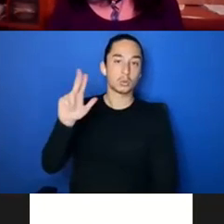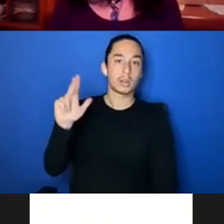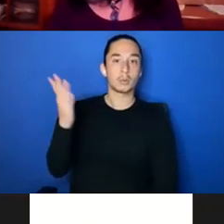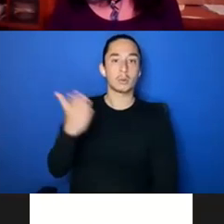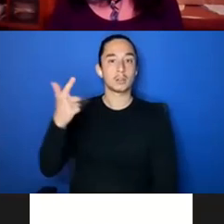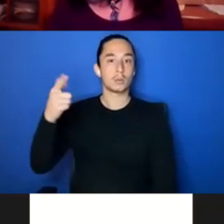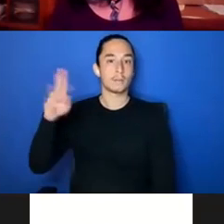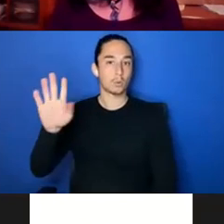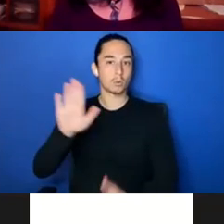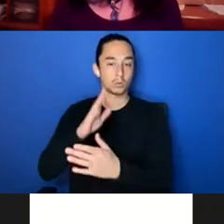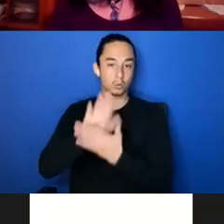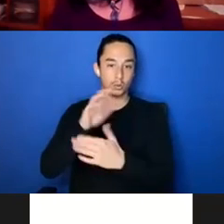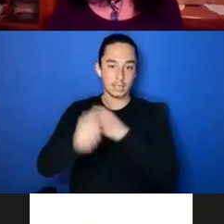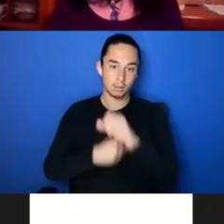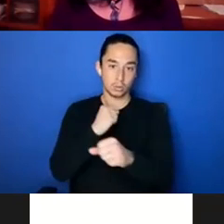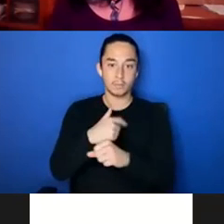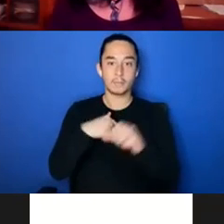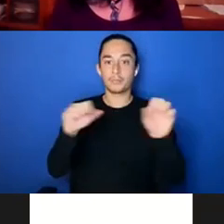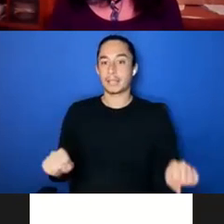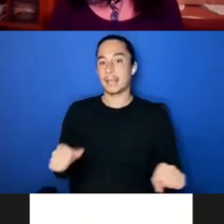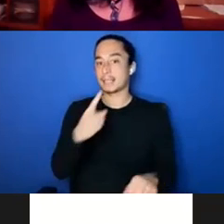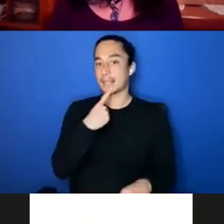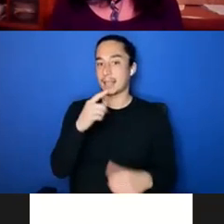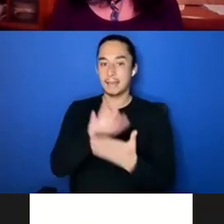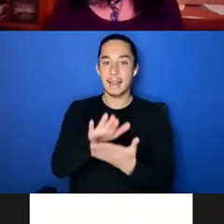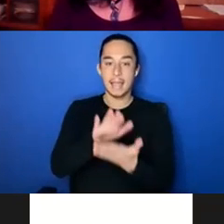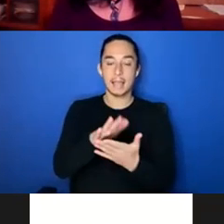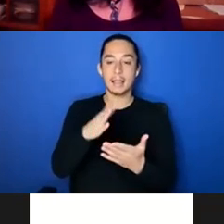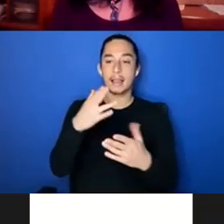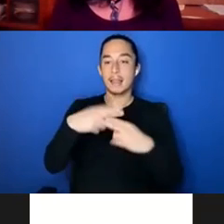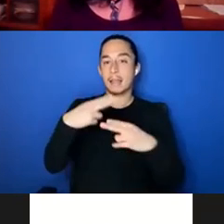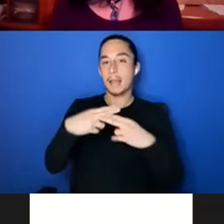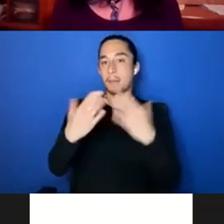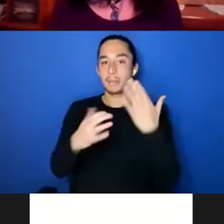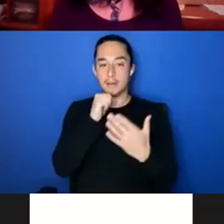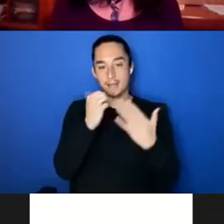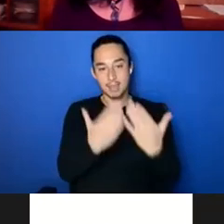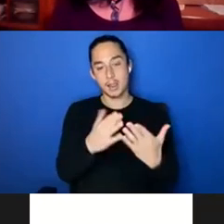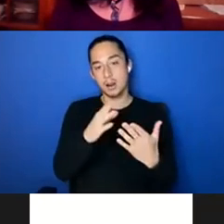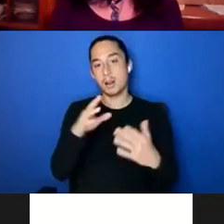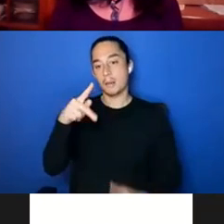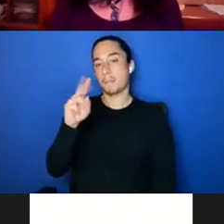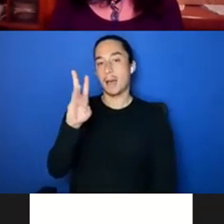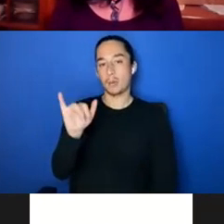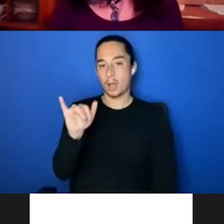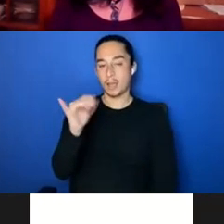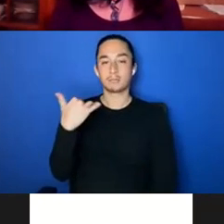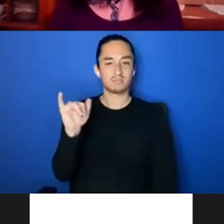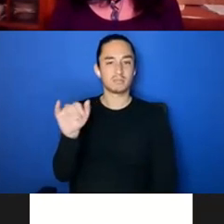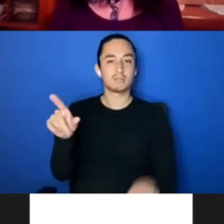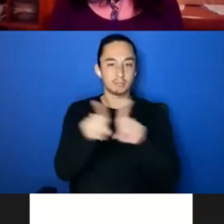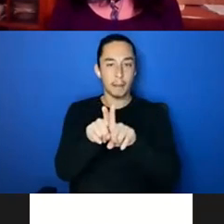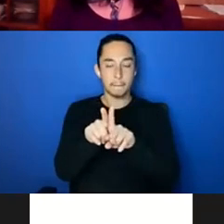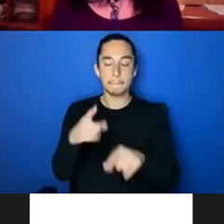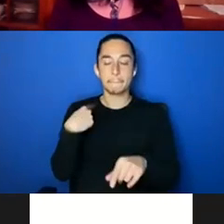year. And what I can say is, although the names might not be there, the pathways remain the same. And so what we wanted